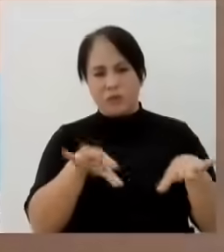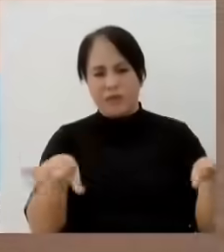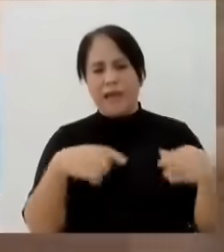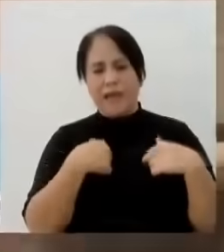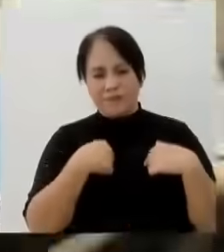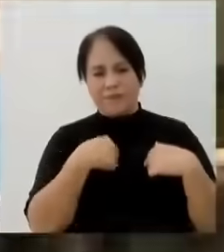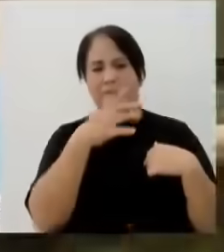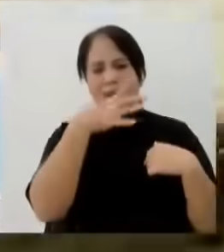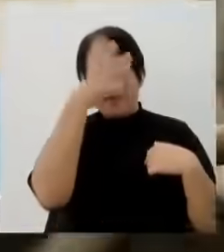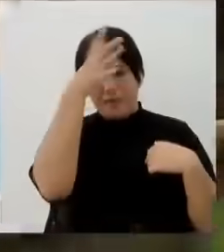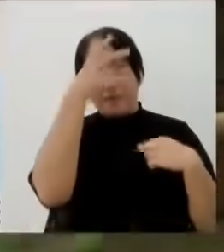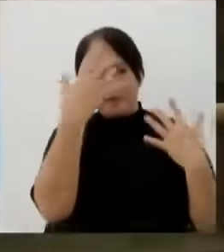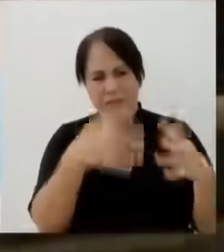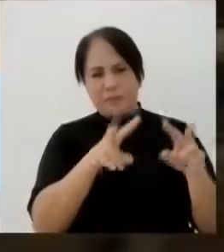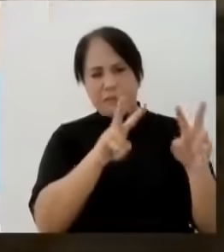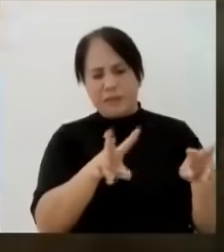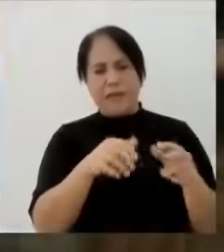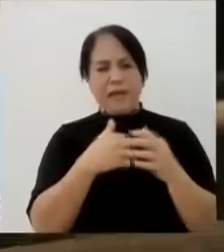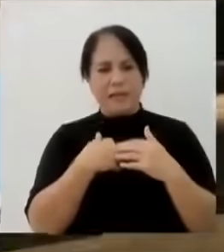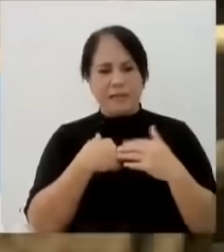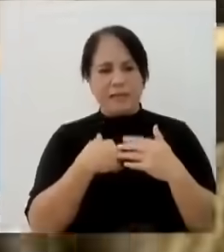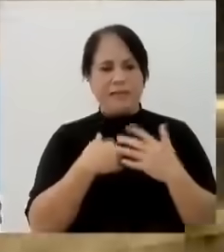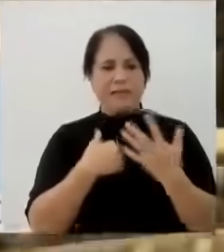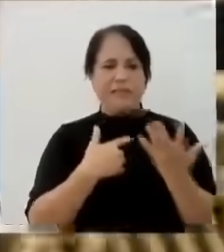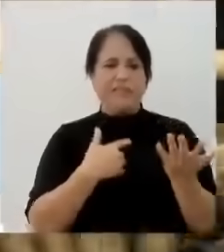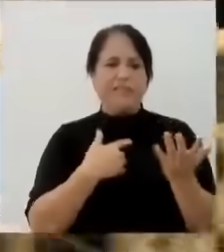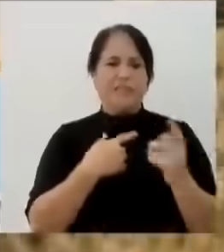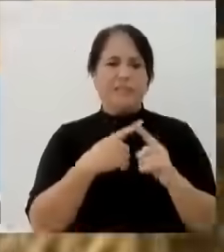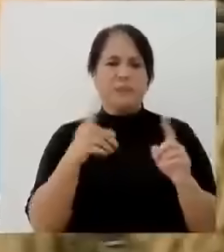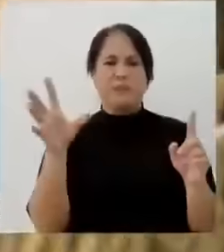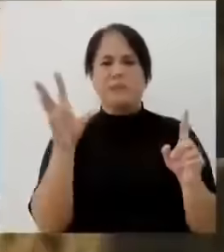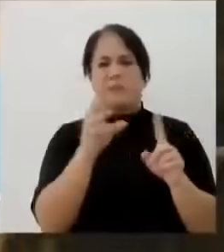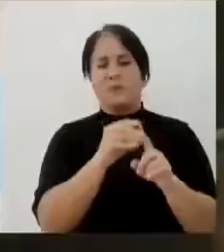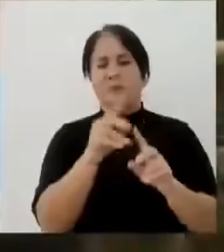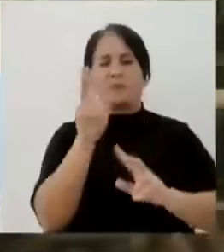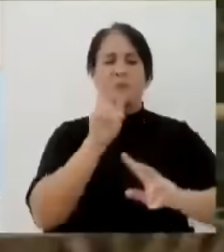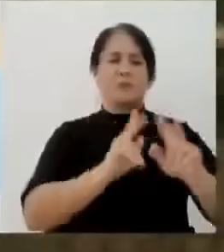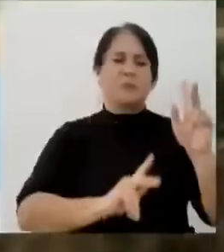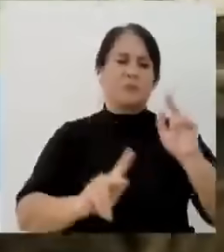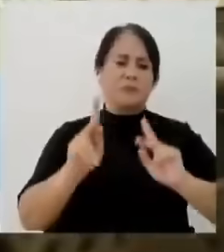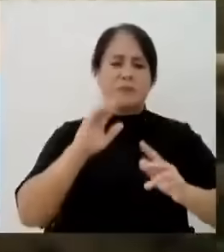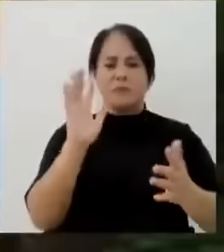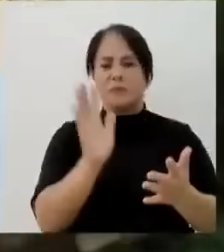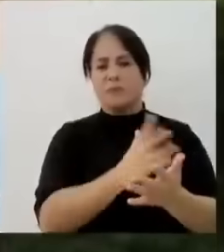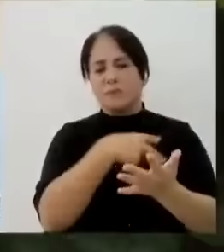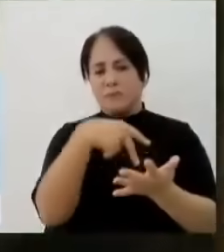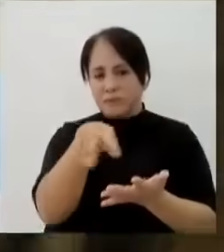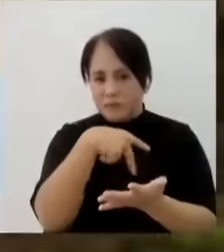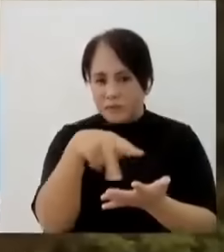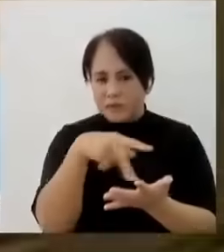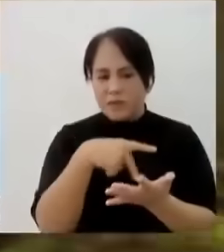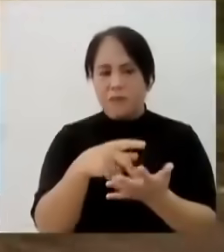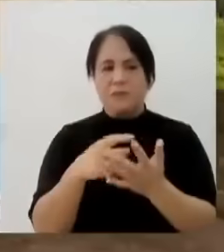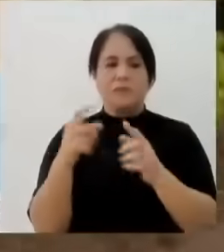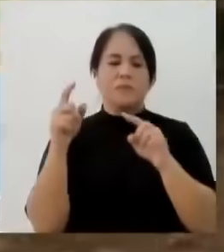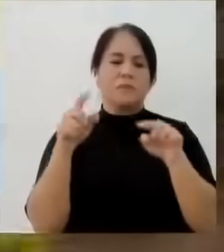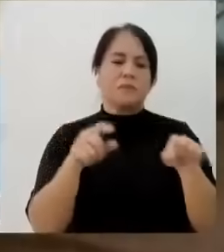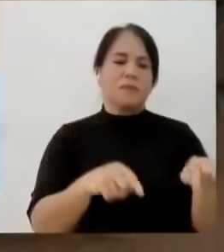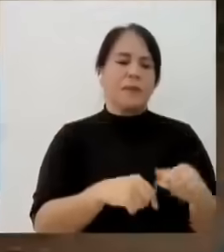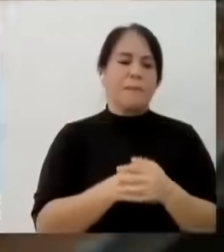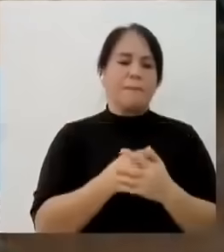parents, and there was this whole cultural presentation. There was singing and dancing when we were here.